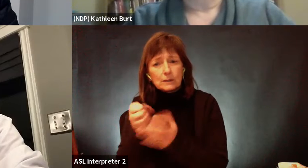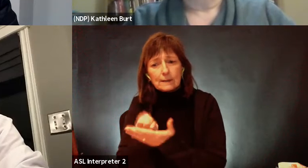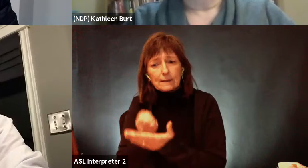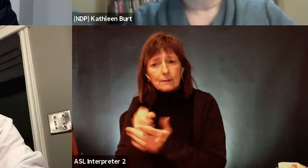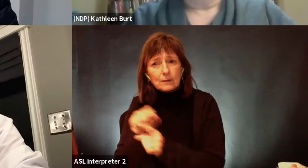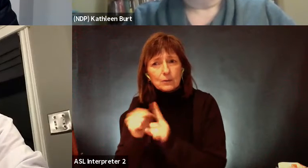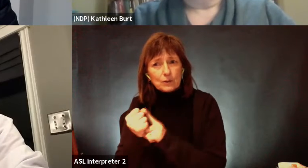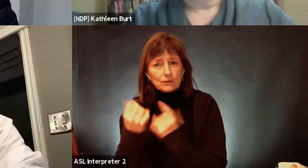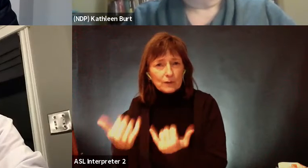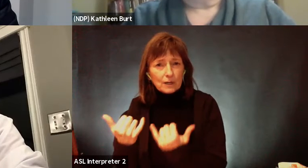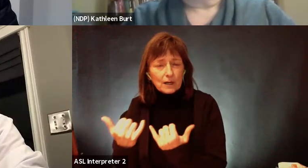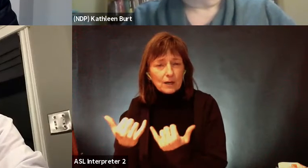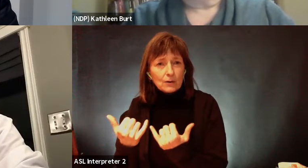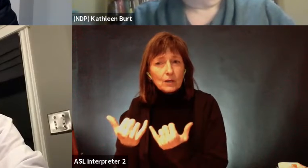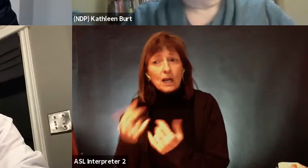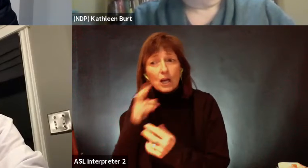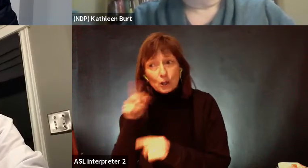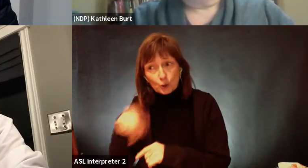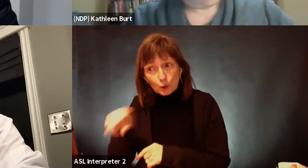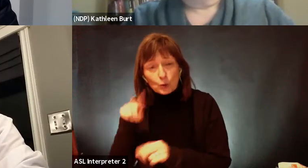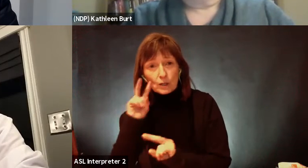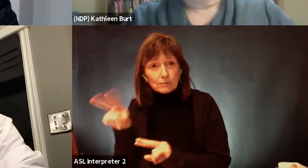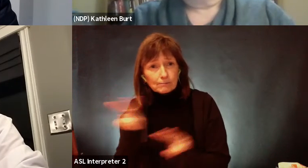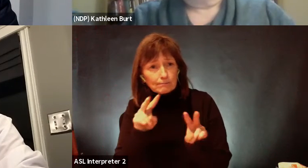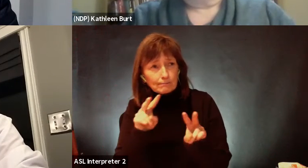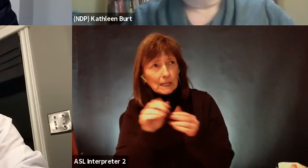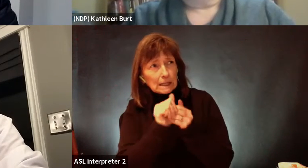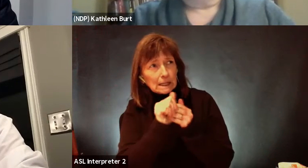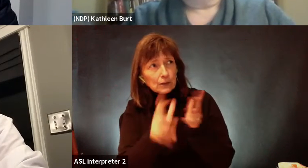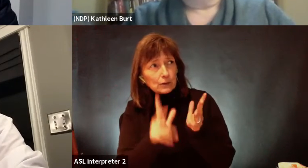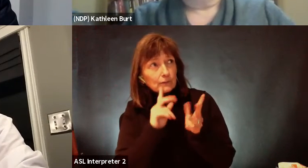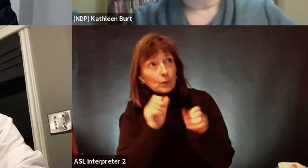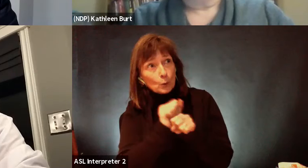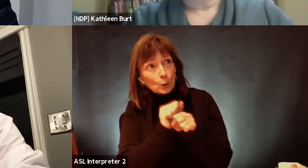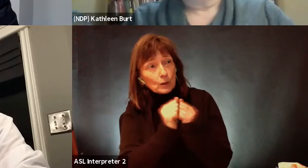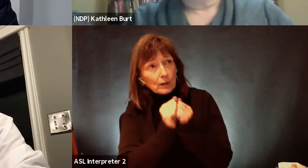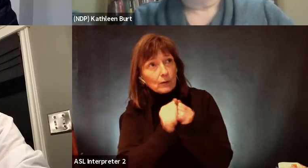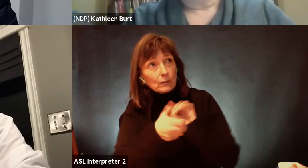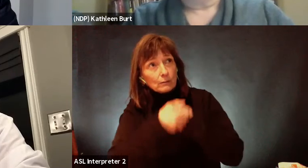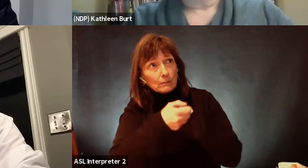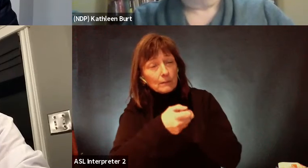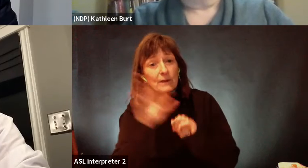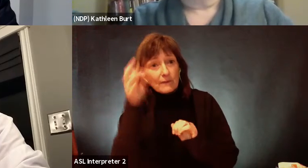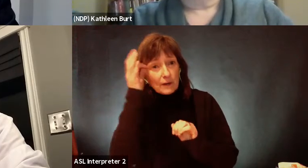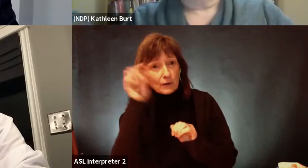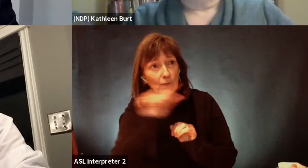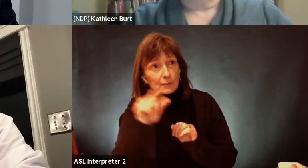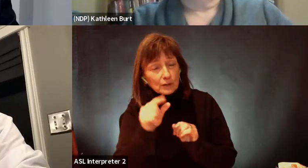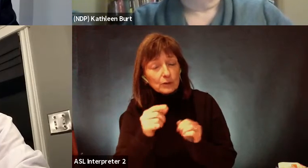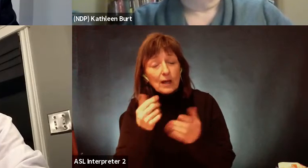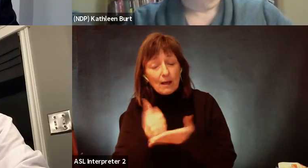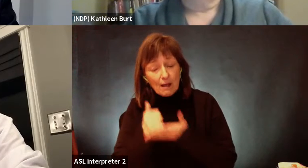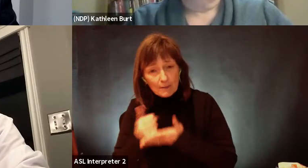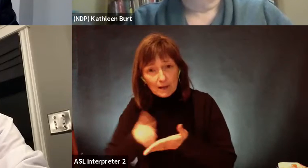current leaders to work collectively with the federal government to get us through this. As such, a key pillar of this election is